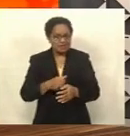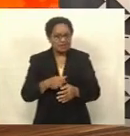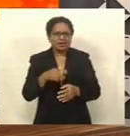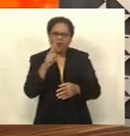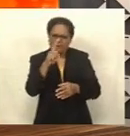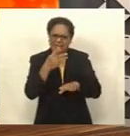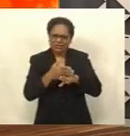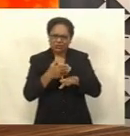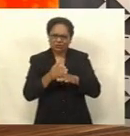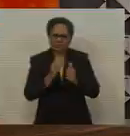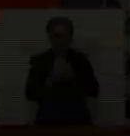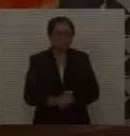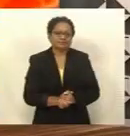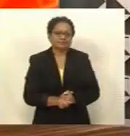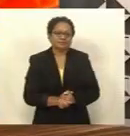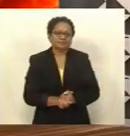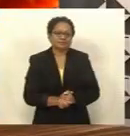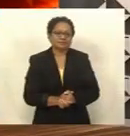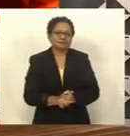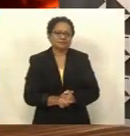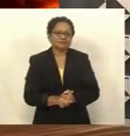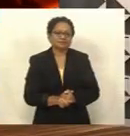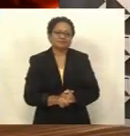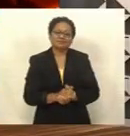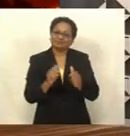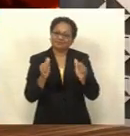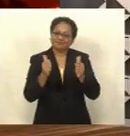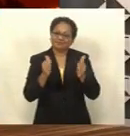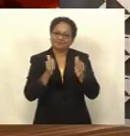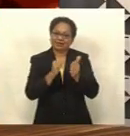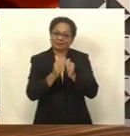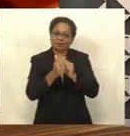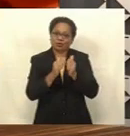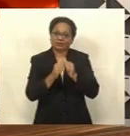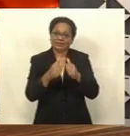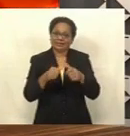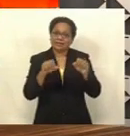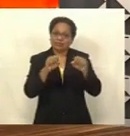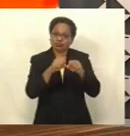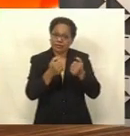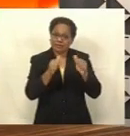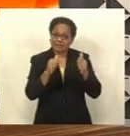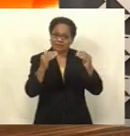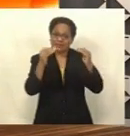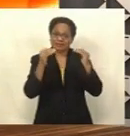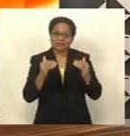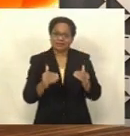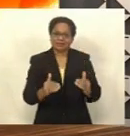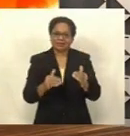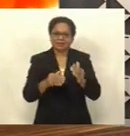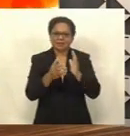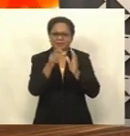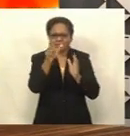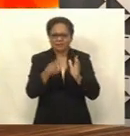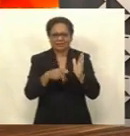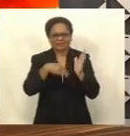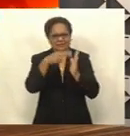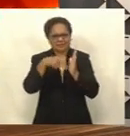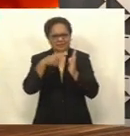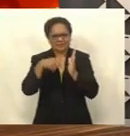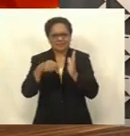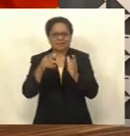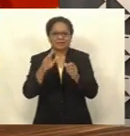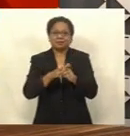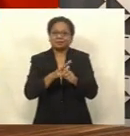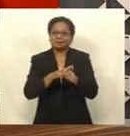around for over a century? And that's it from sports. After the break, an artist makes portraits for the homeless to help them